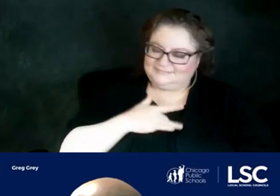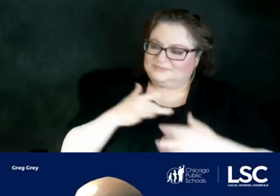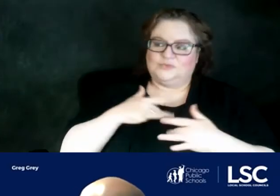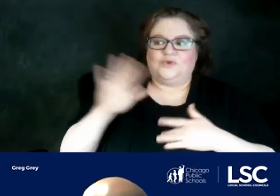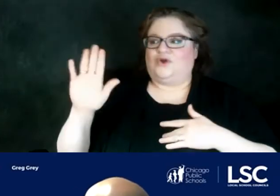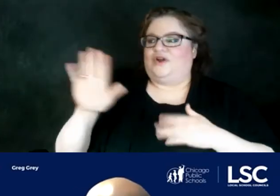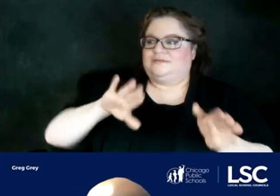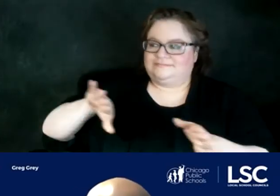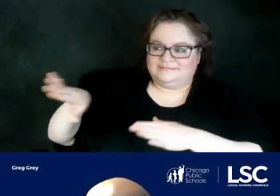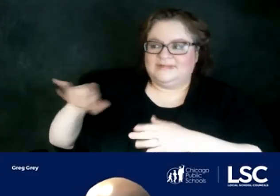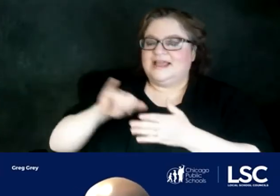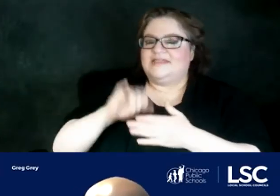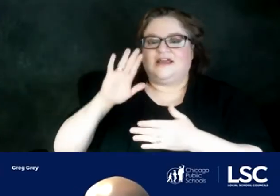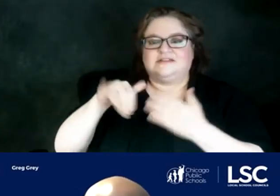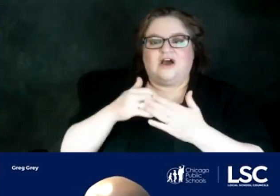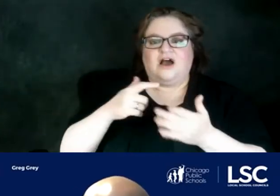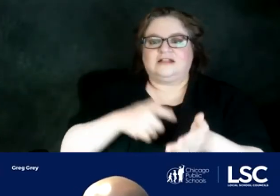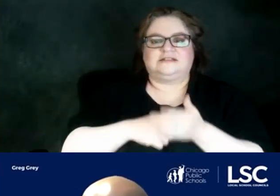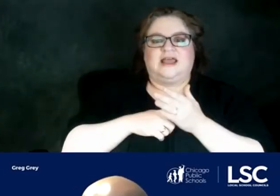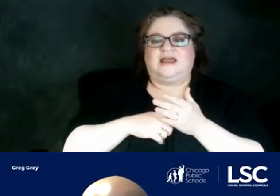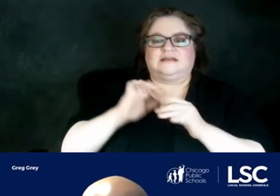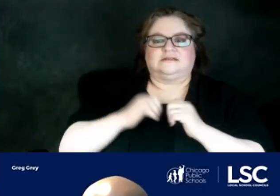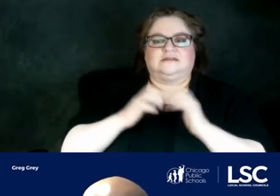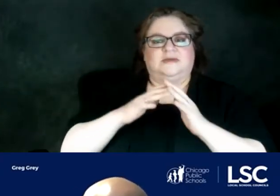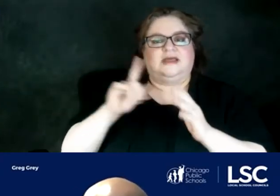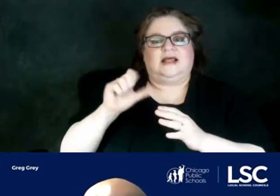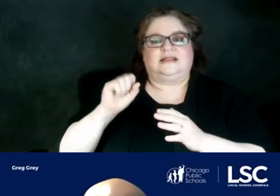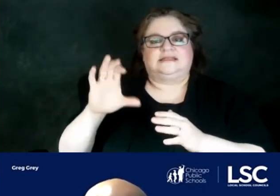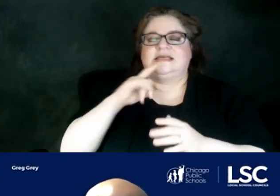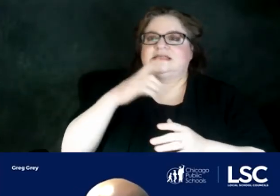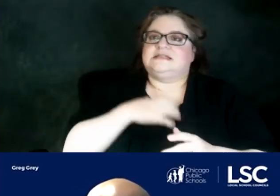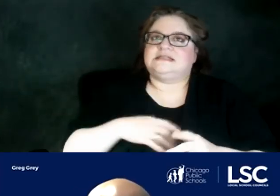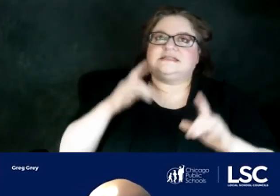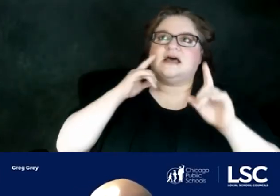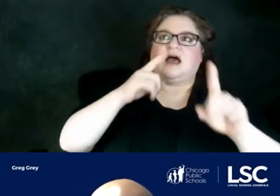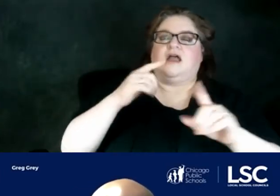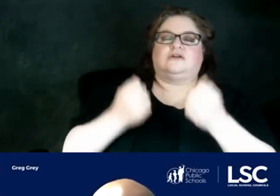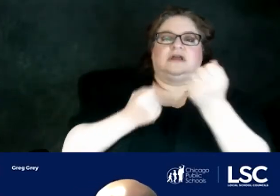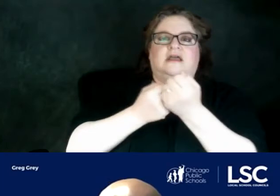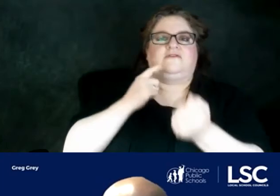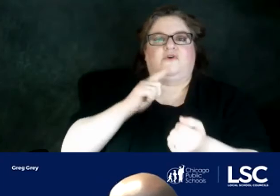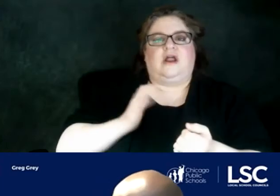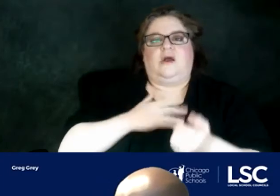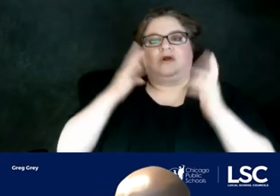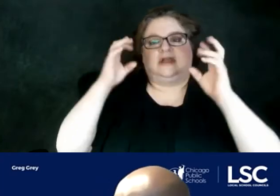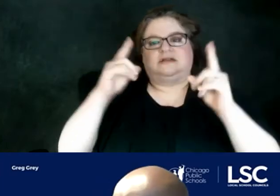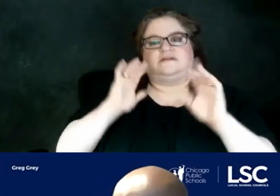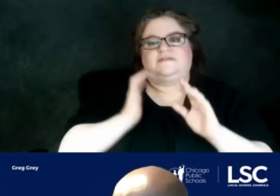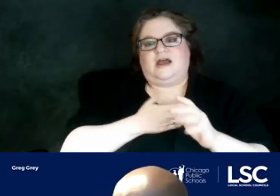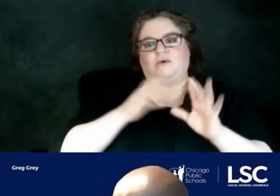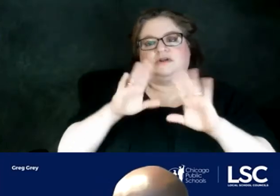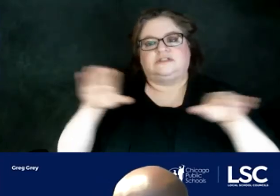That all it takes to be on the LSC is a desire to advocate for our education of our